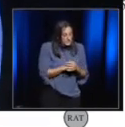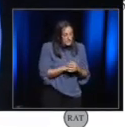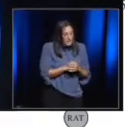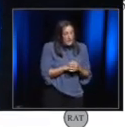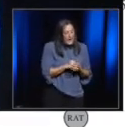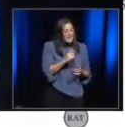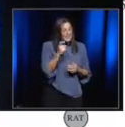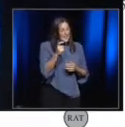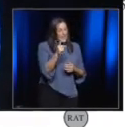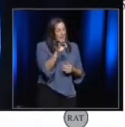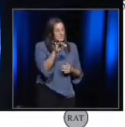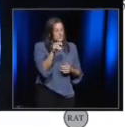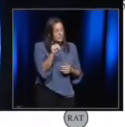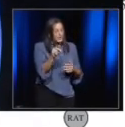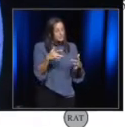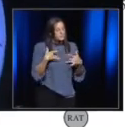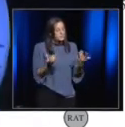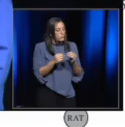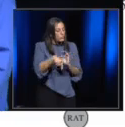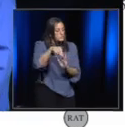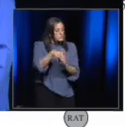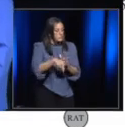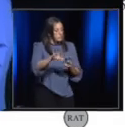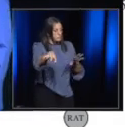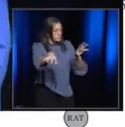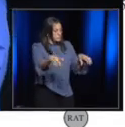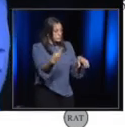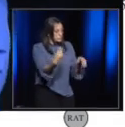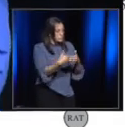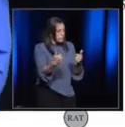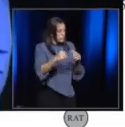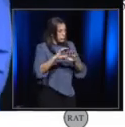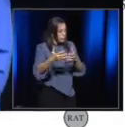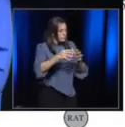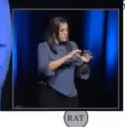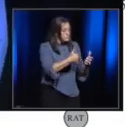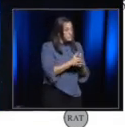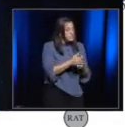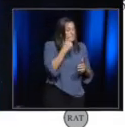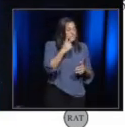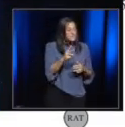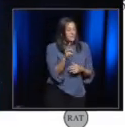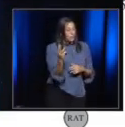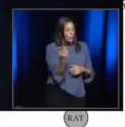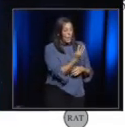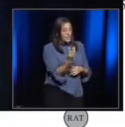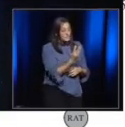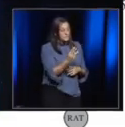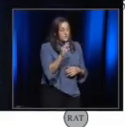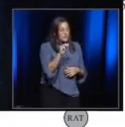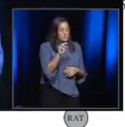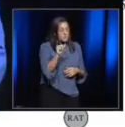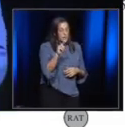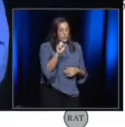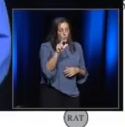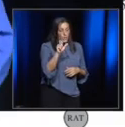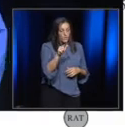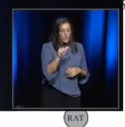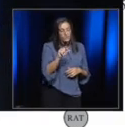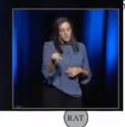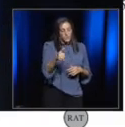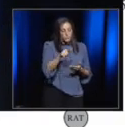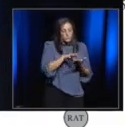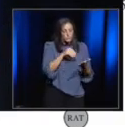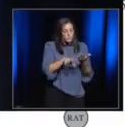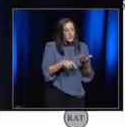X-fins foraged in the deeper channels. And then out in the western Gulf, Manuela Bezozzero found a